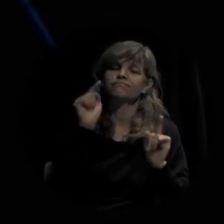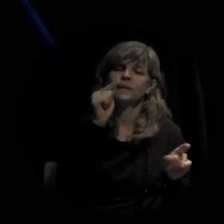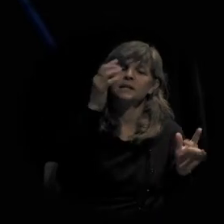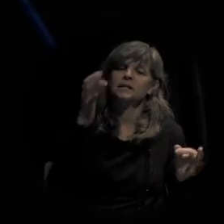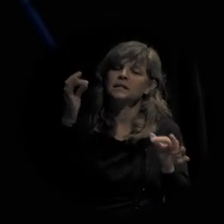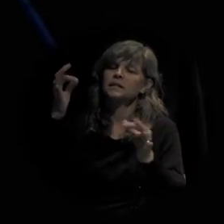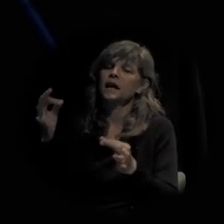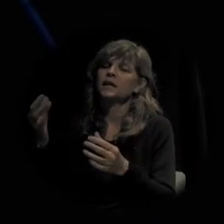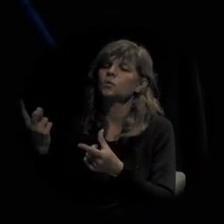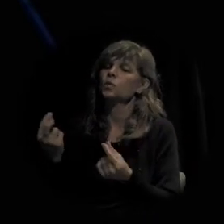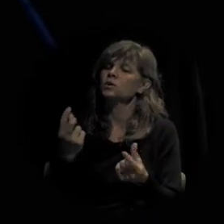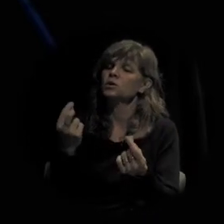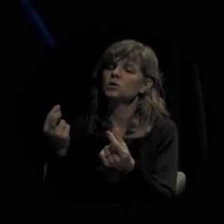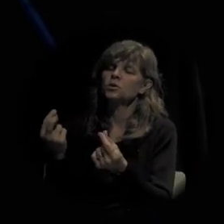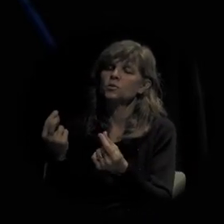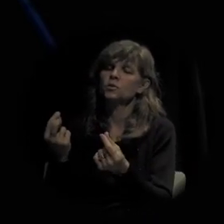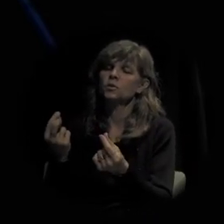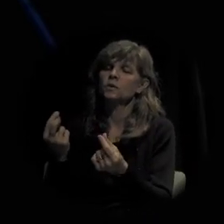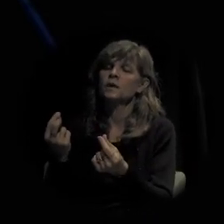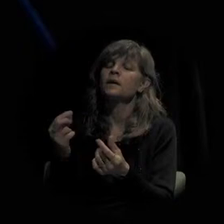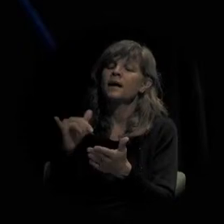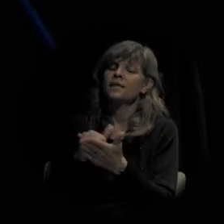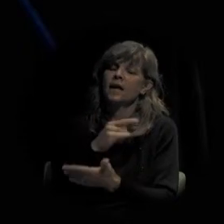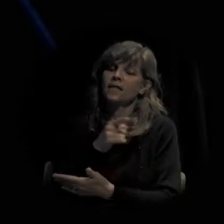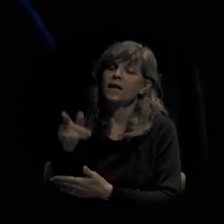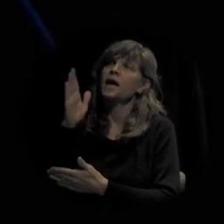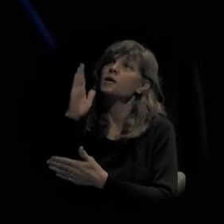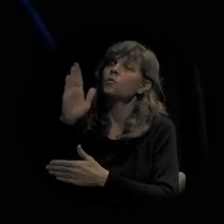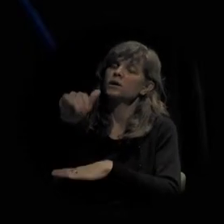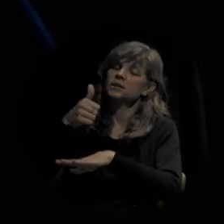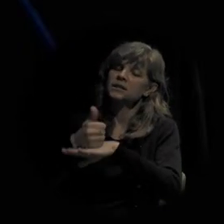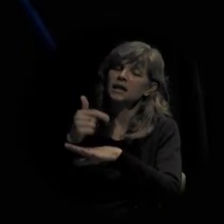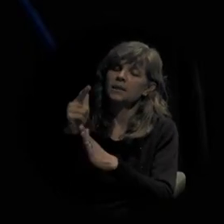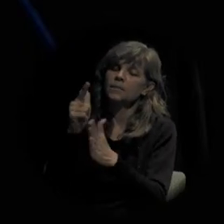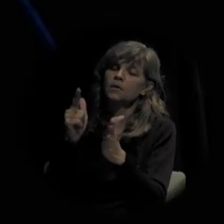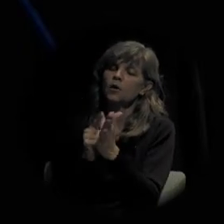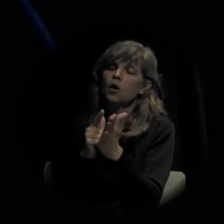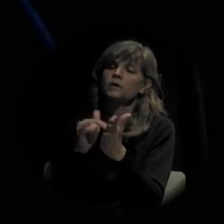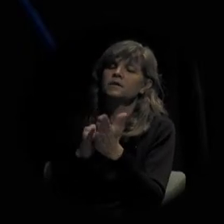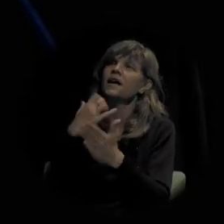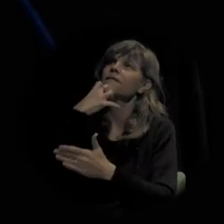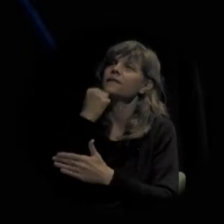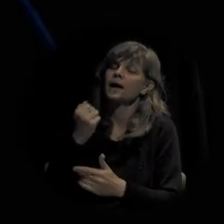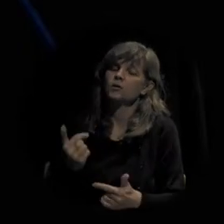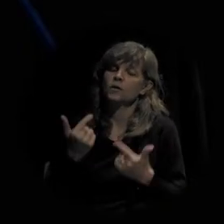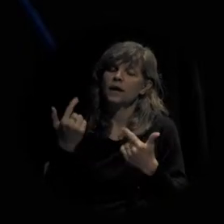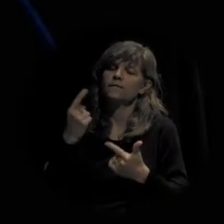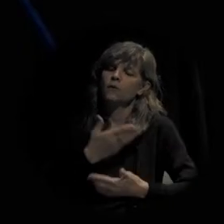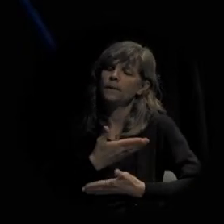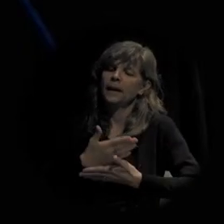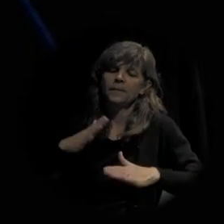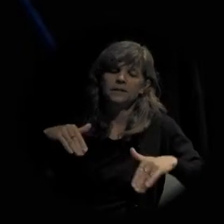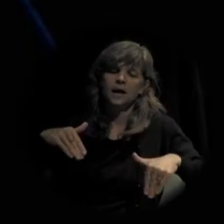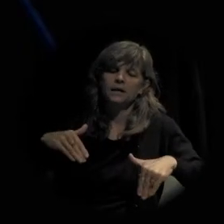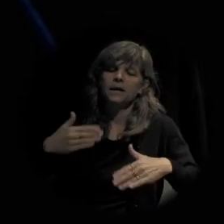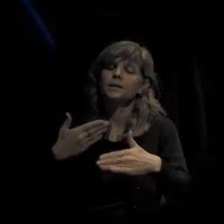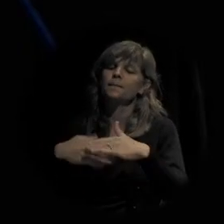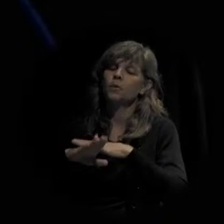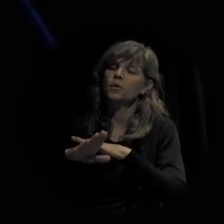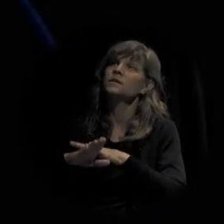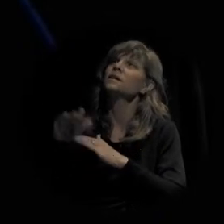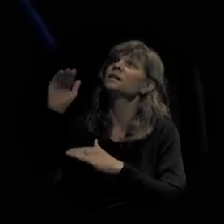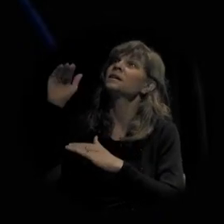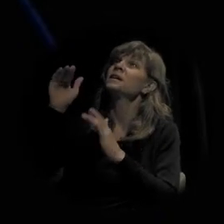each state now that they would enact laws that value life, even for those yet unborn. And Jesus, equip